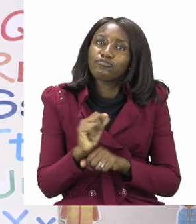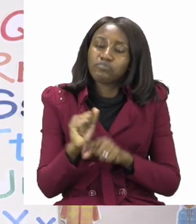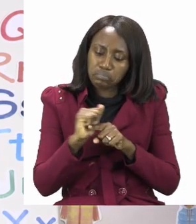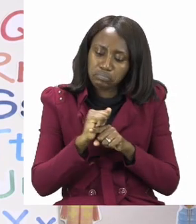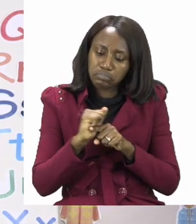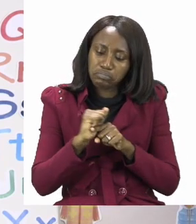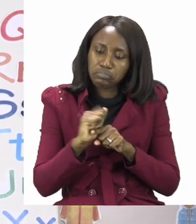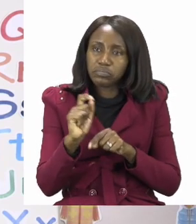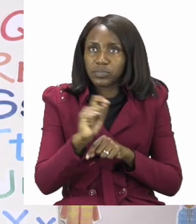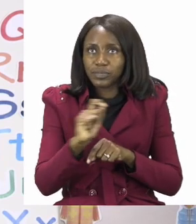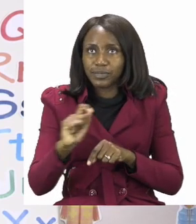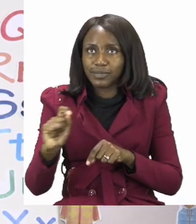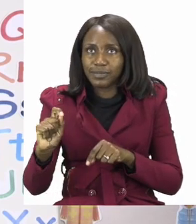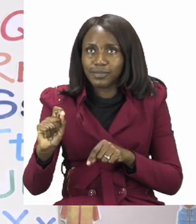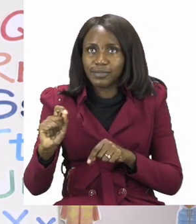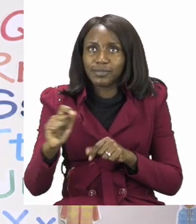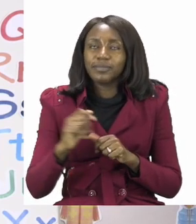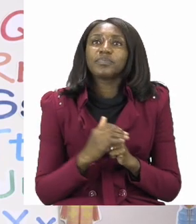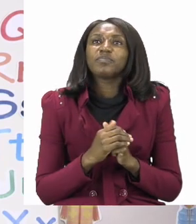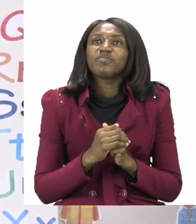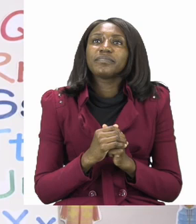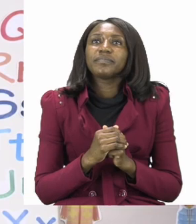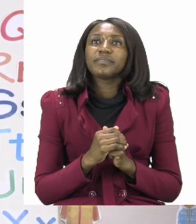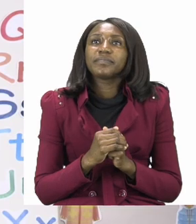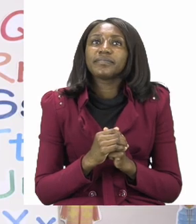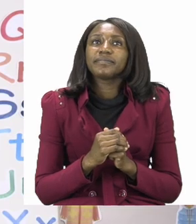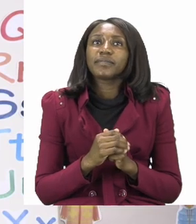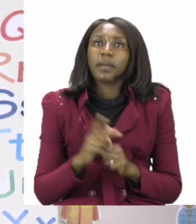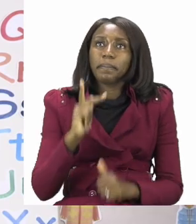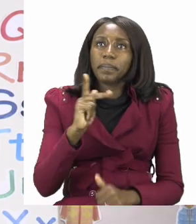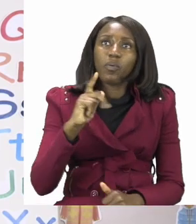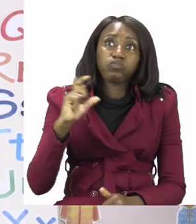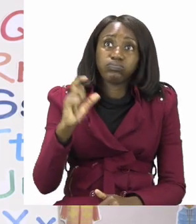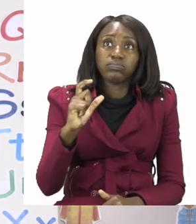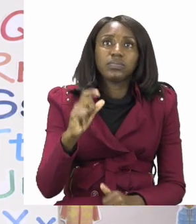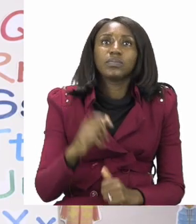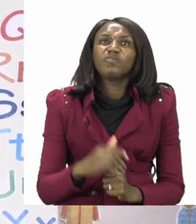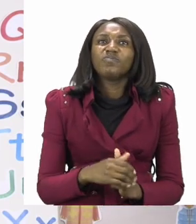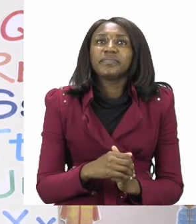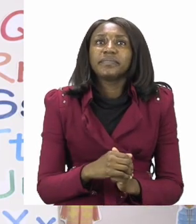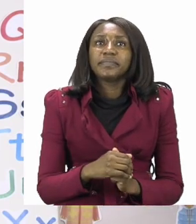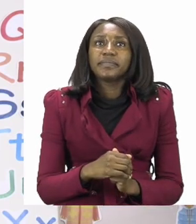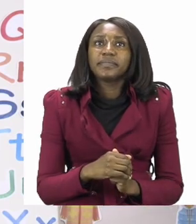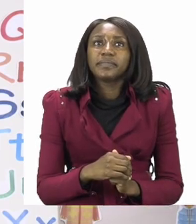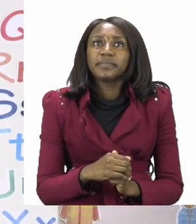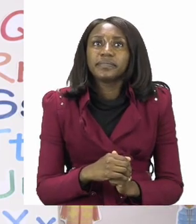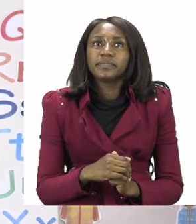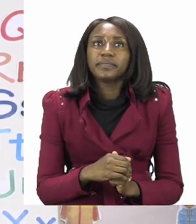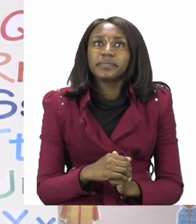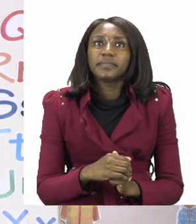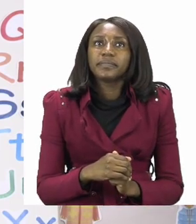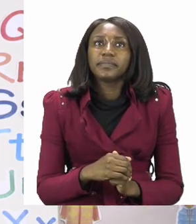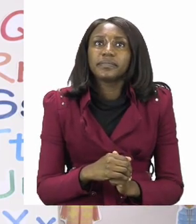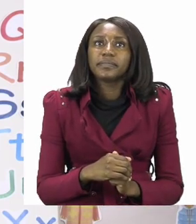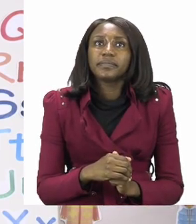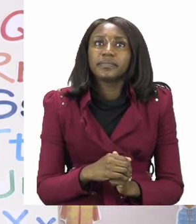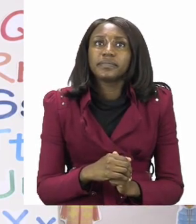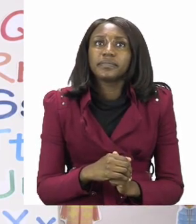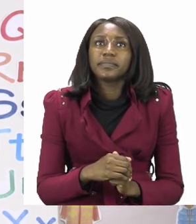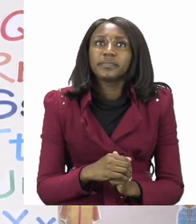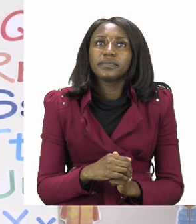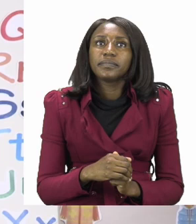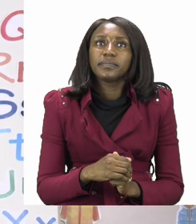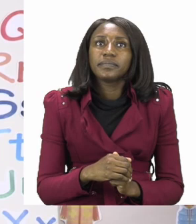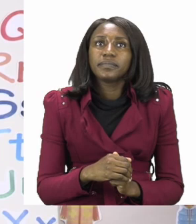rather trace them together. We will start with the capital letter. Now as you can see, it starts at the top line.